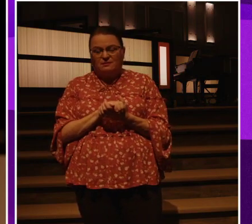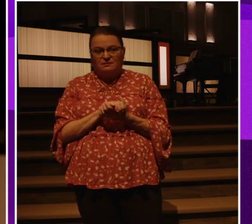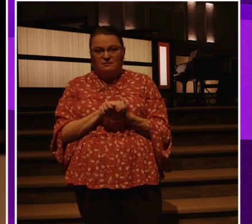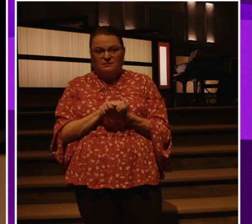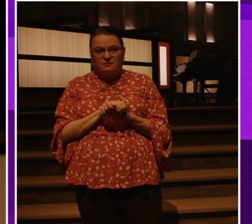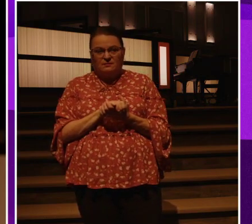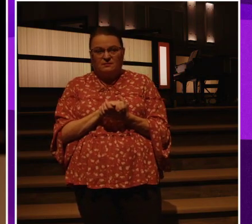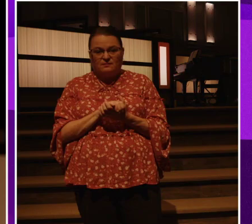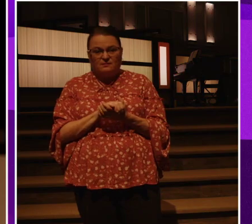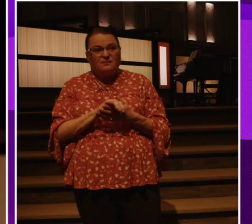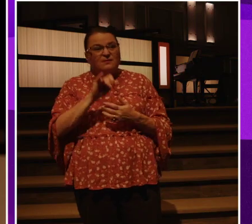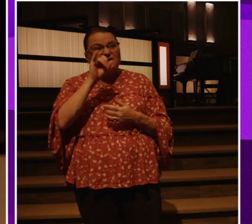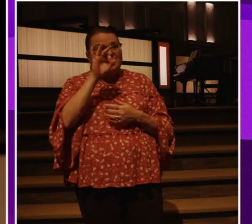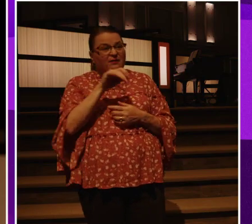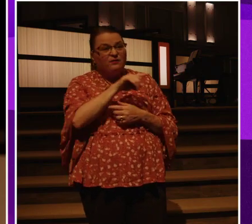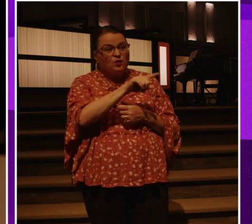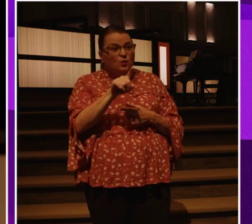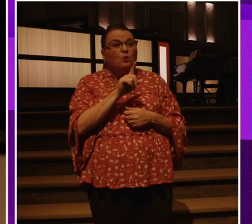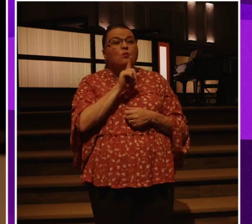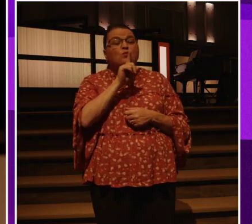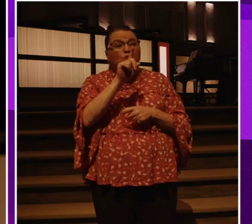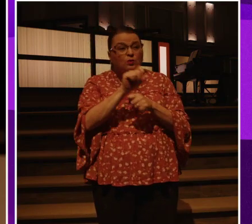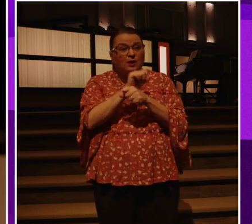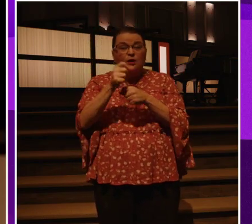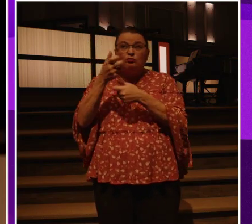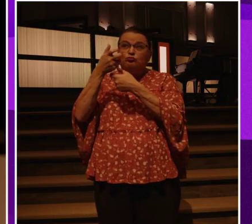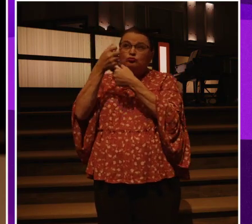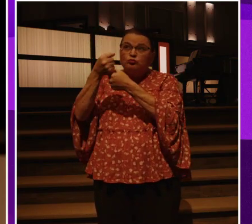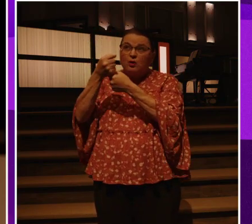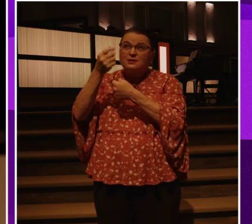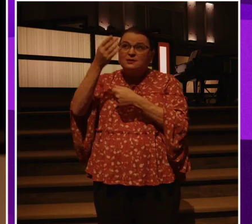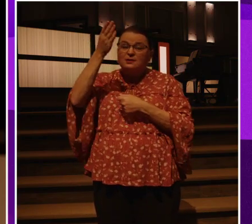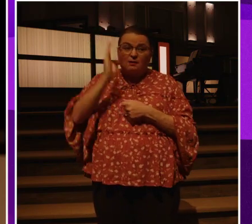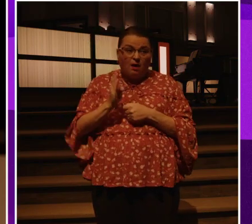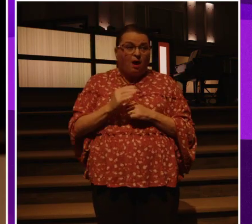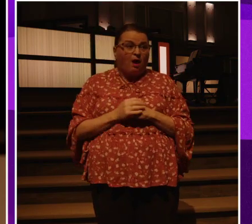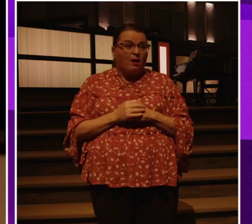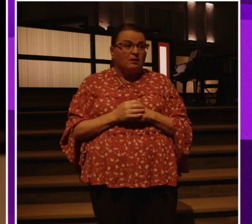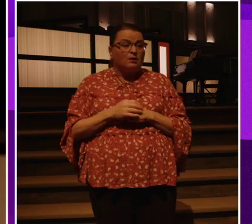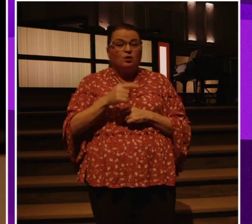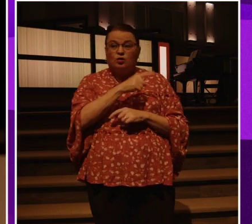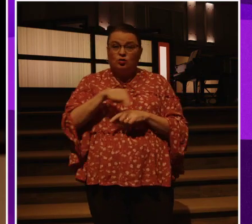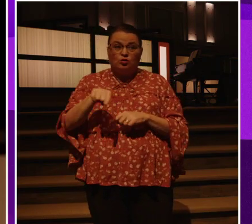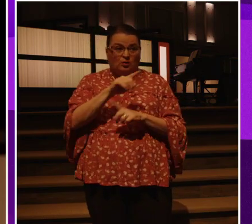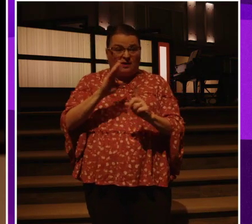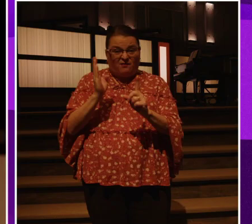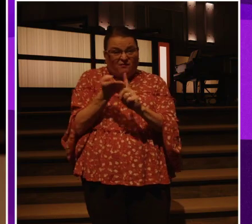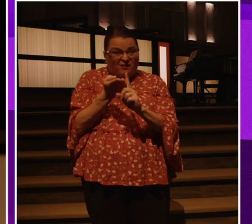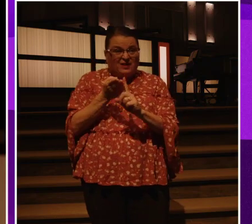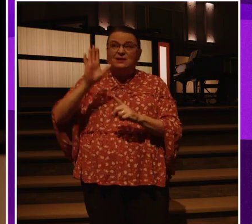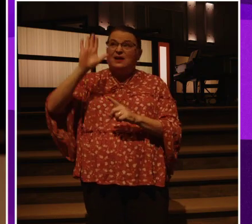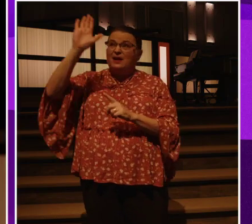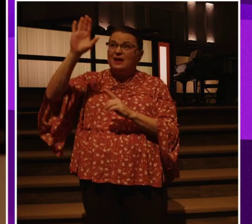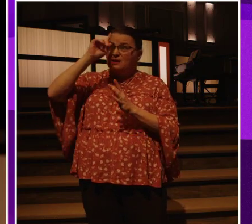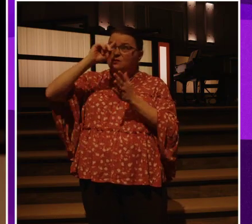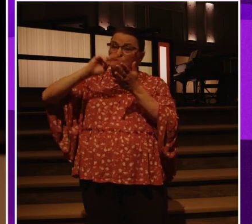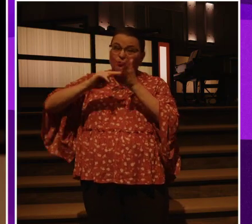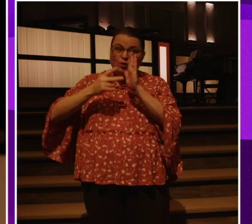See, if you really trust God, if you're convinced that His purpose and plan is right, if you know that